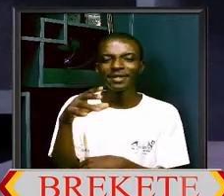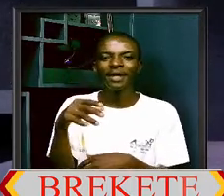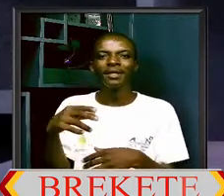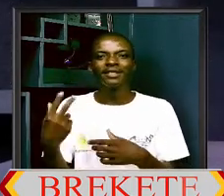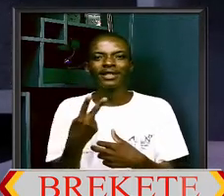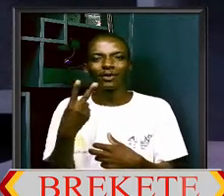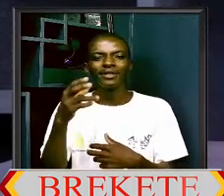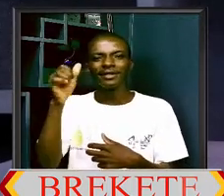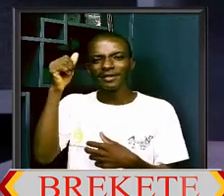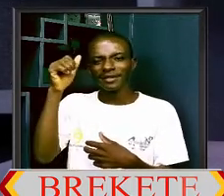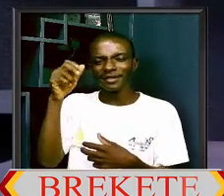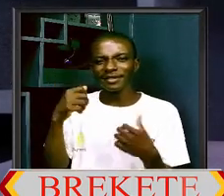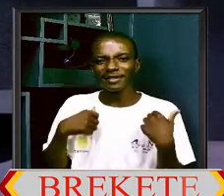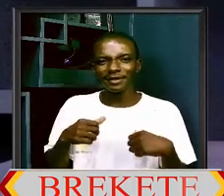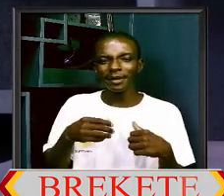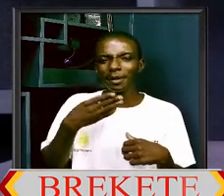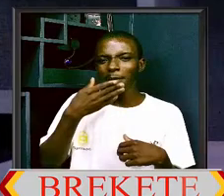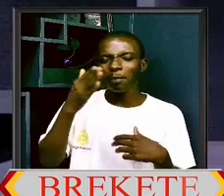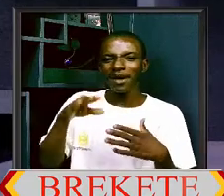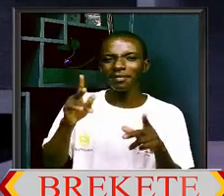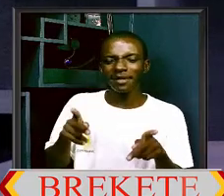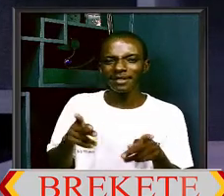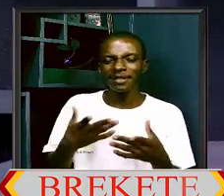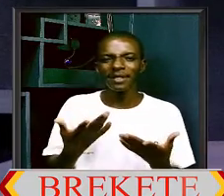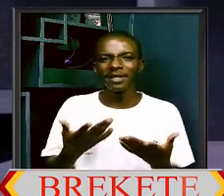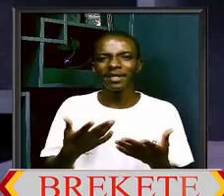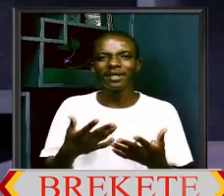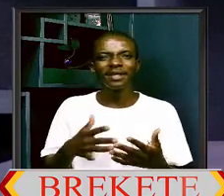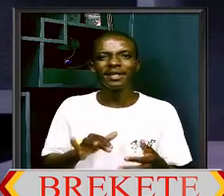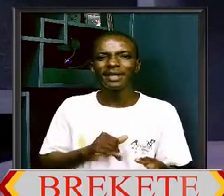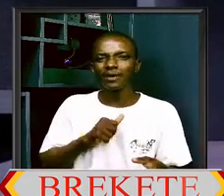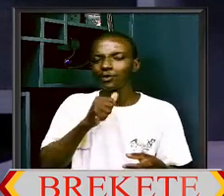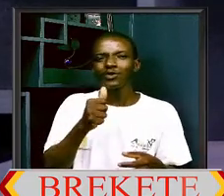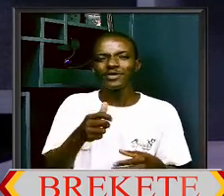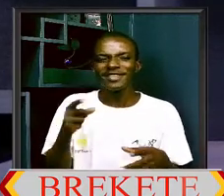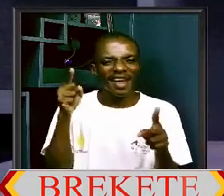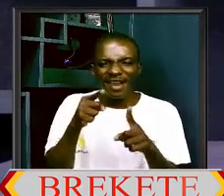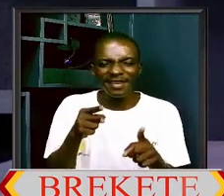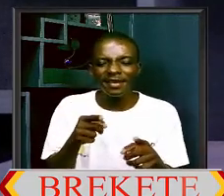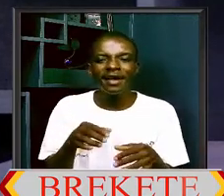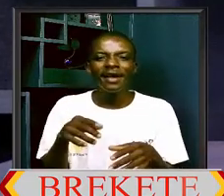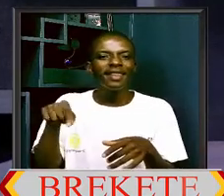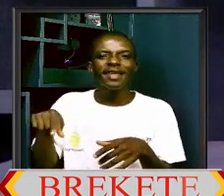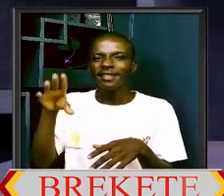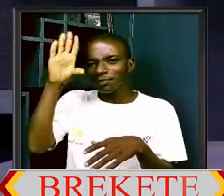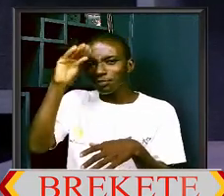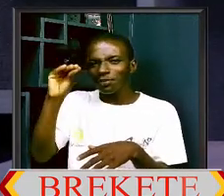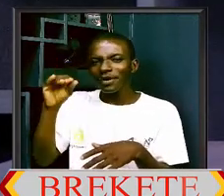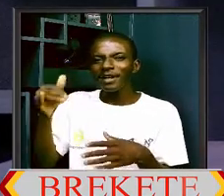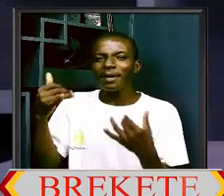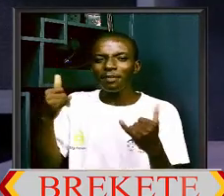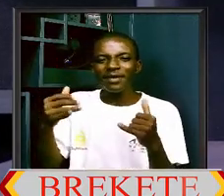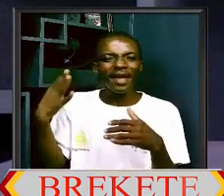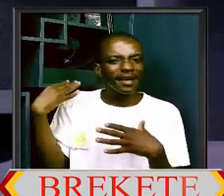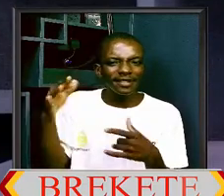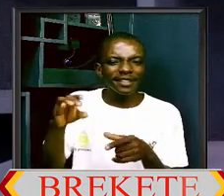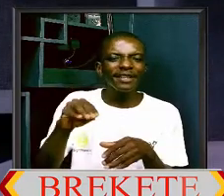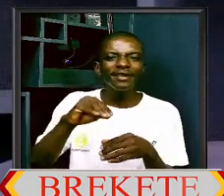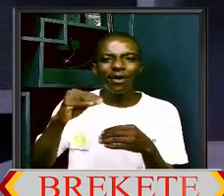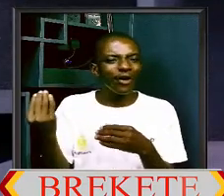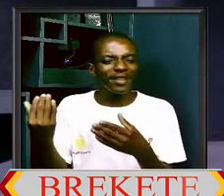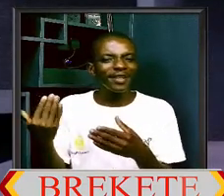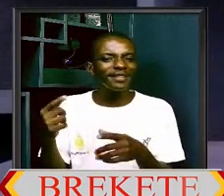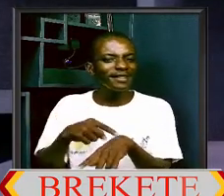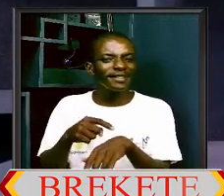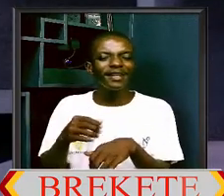now devil third drama now bad now she stand up I'm not agree this boy play Angel the other time